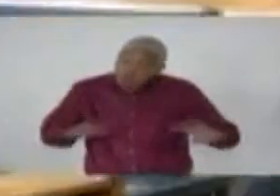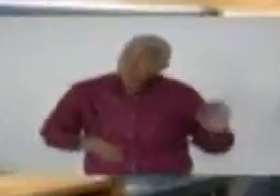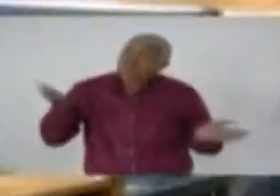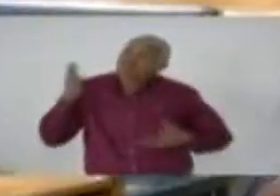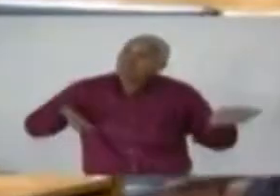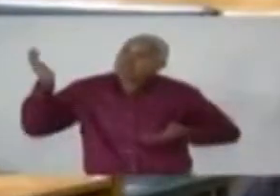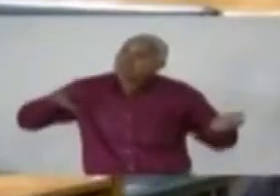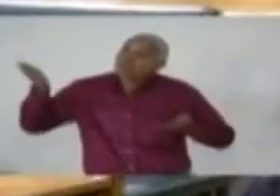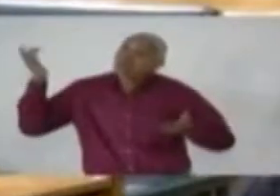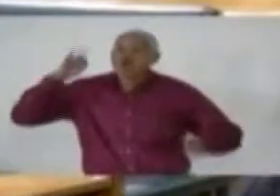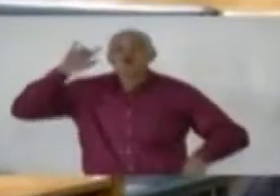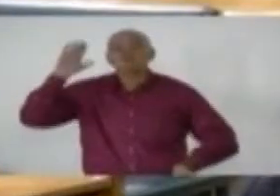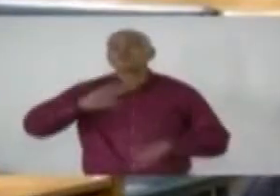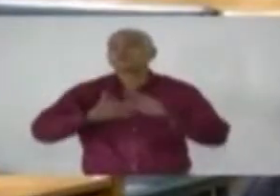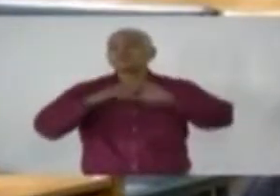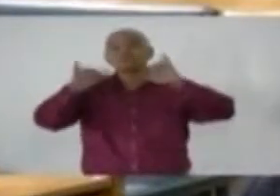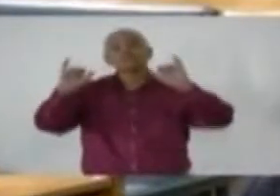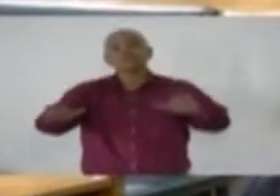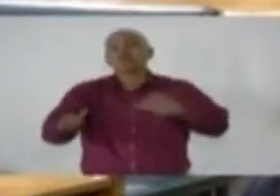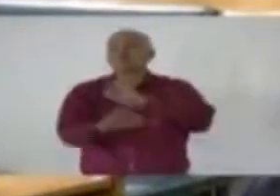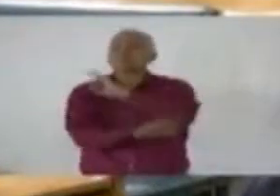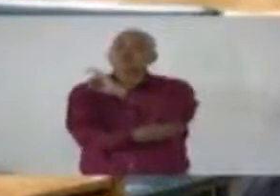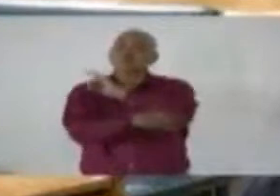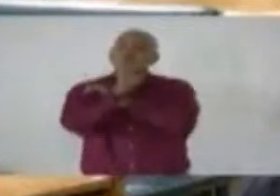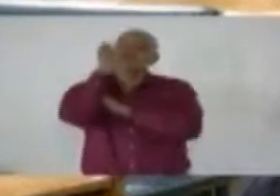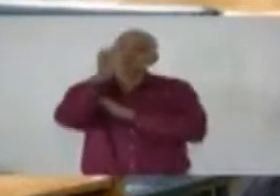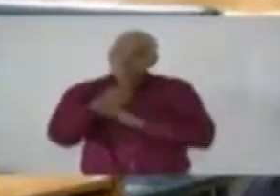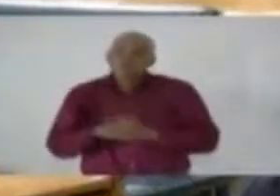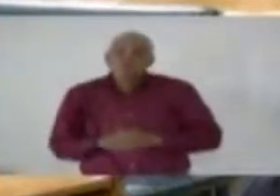going to remain poor.